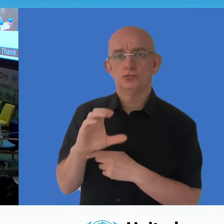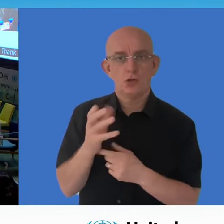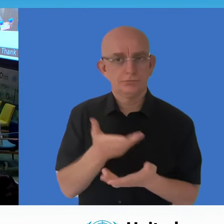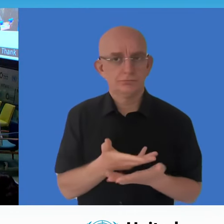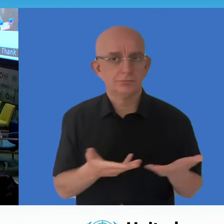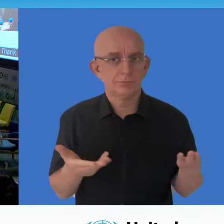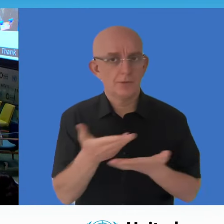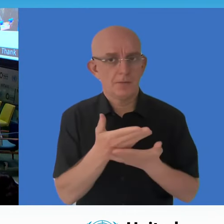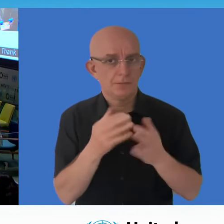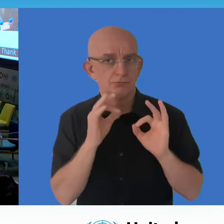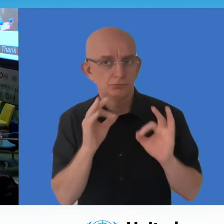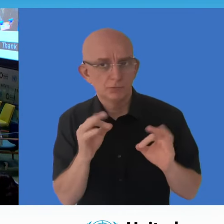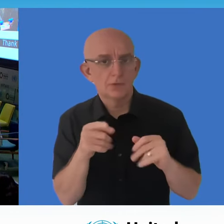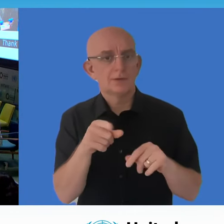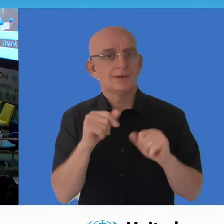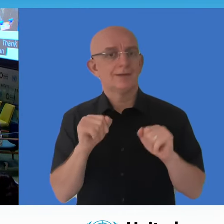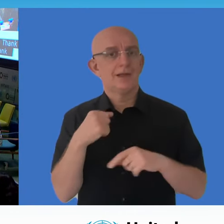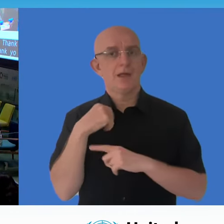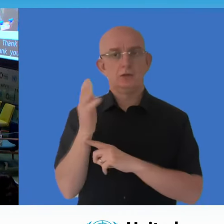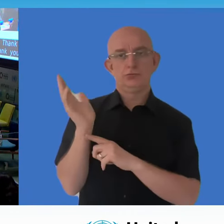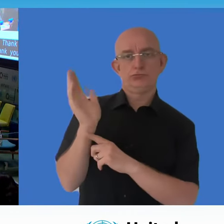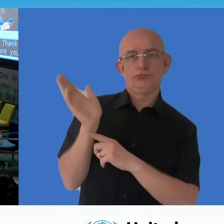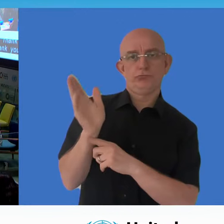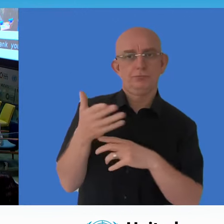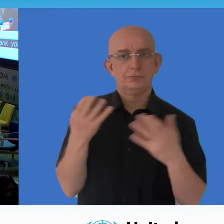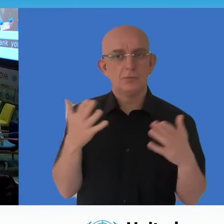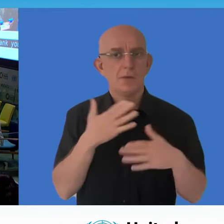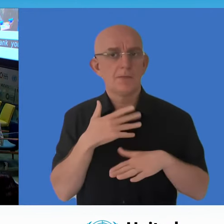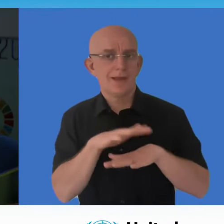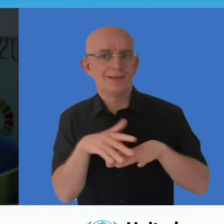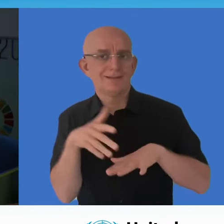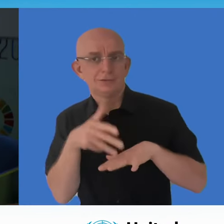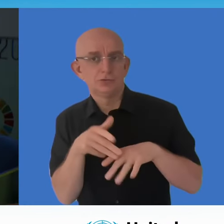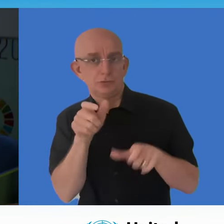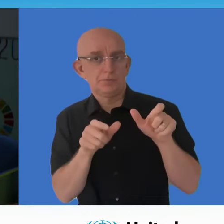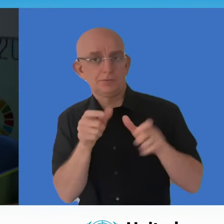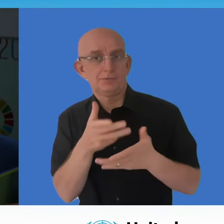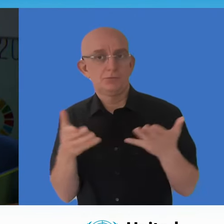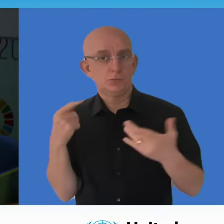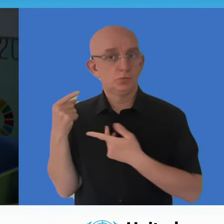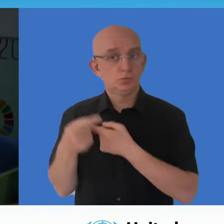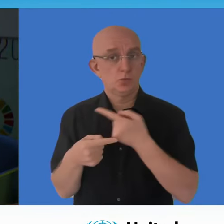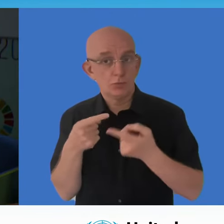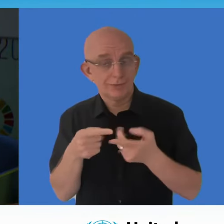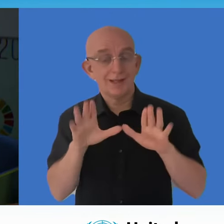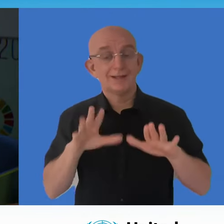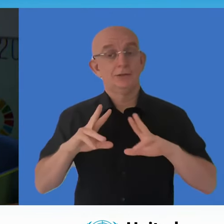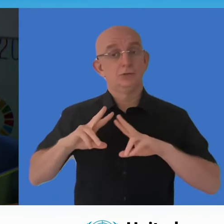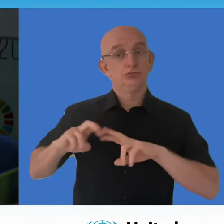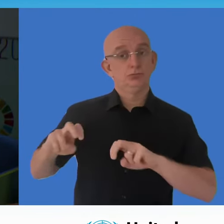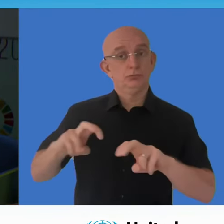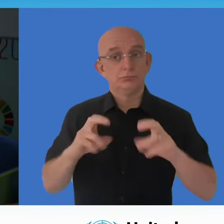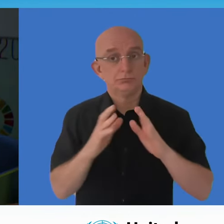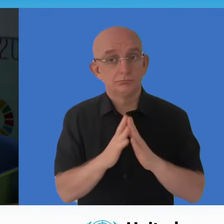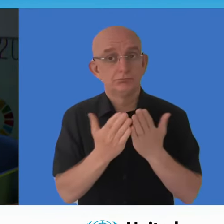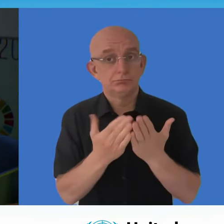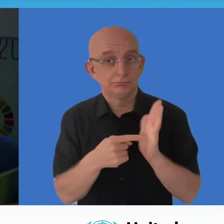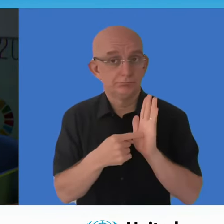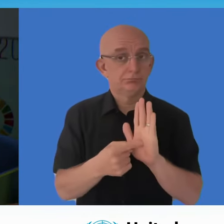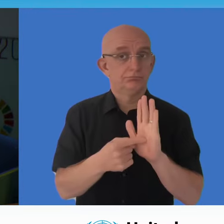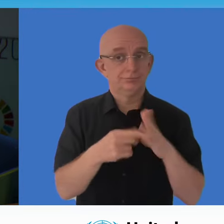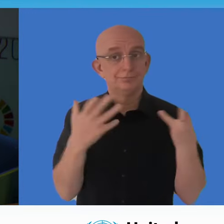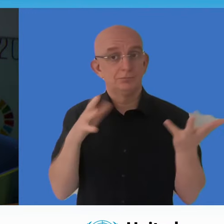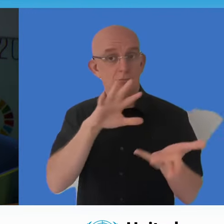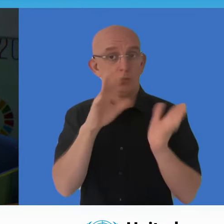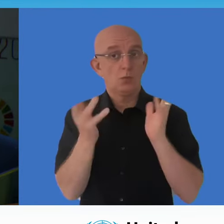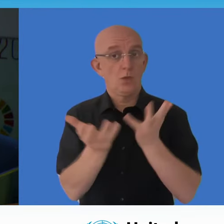my indigenous community story. In a study by the World Bank, 80% of the world's biodiversity sits in indigenous